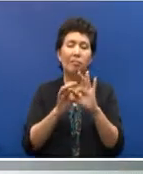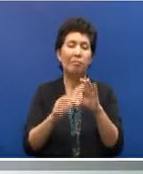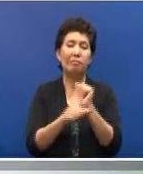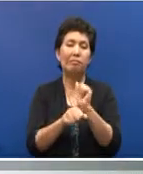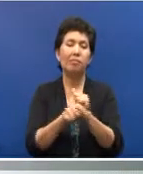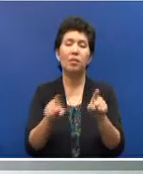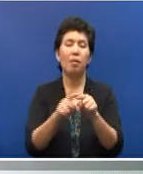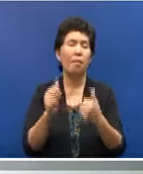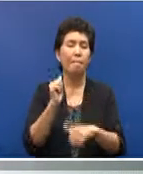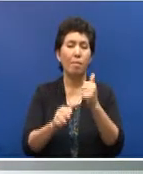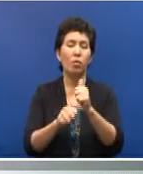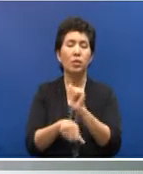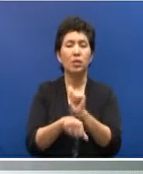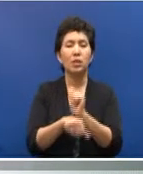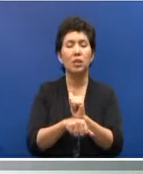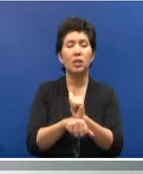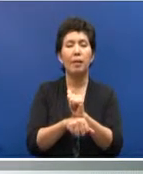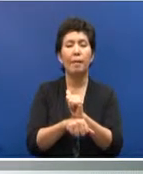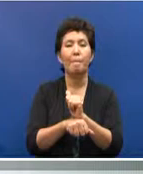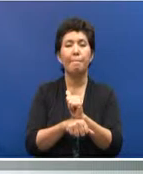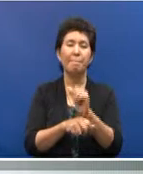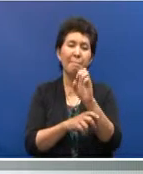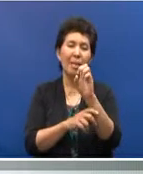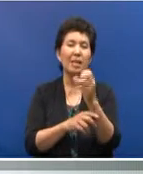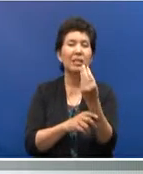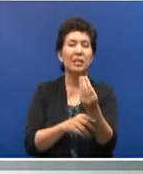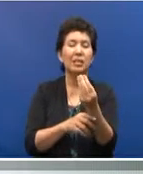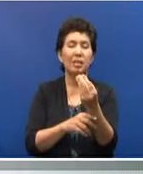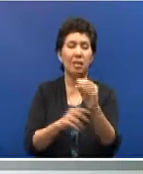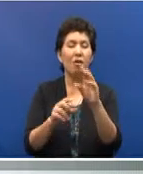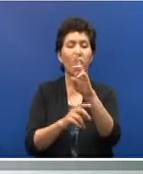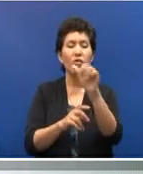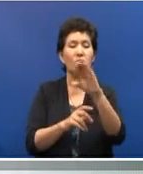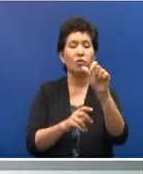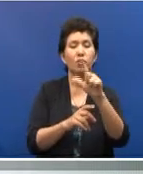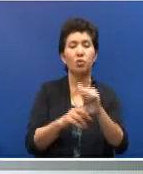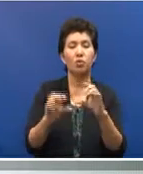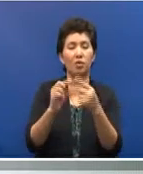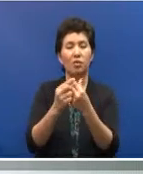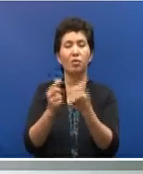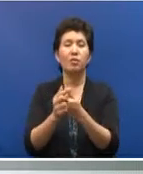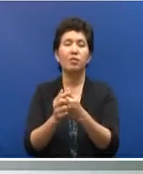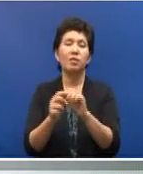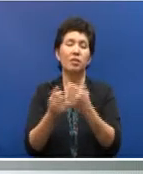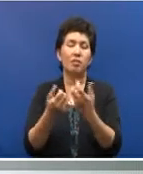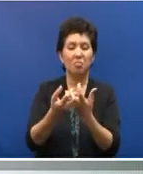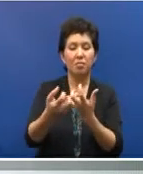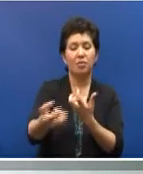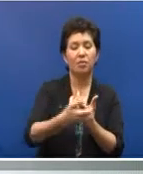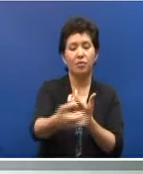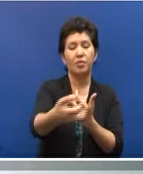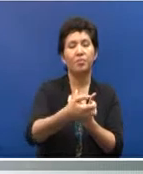most cases, the minority ethnic or racial group is assimilated into larger ethnic or racial